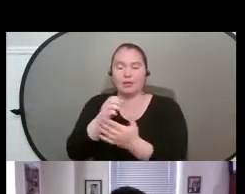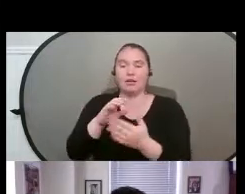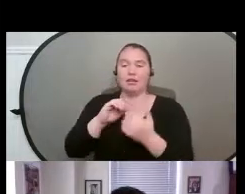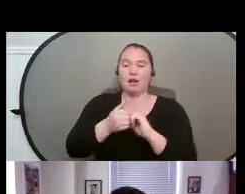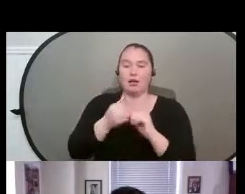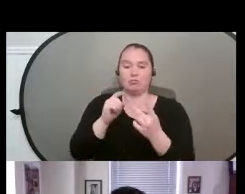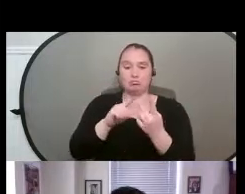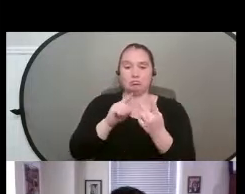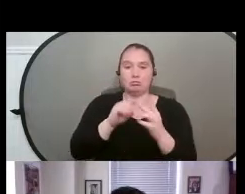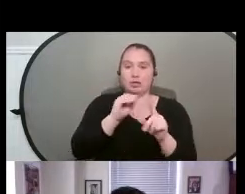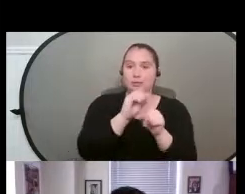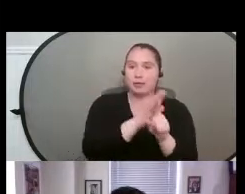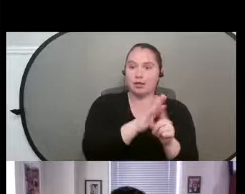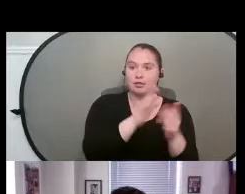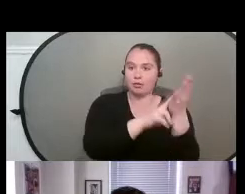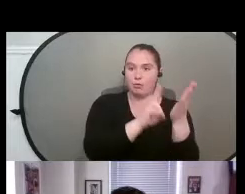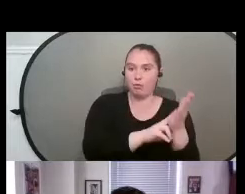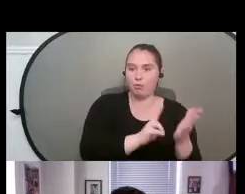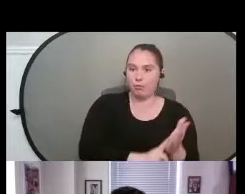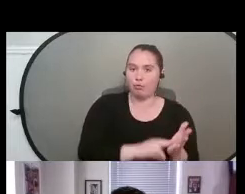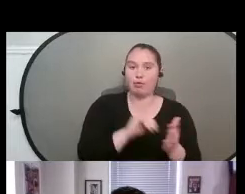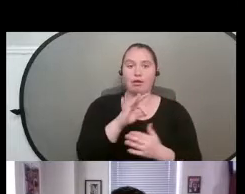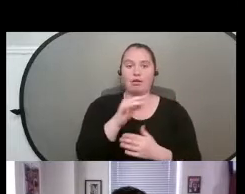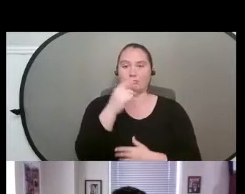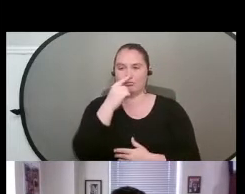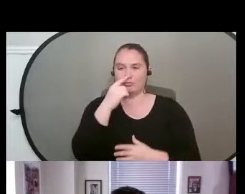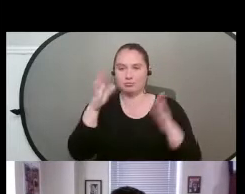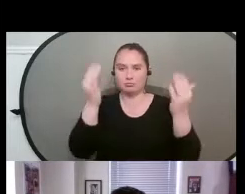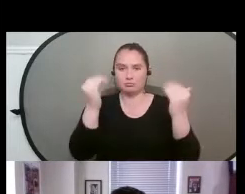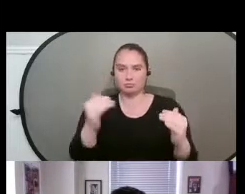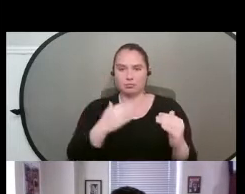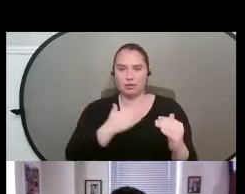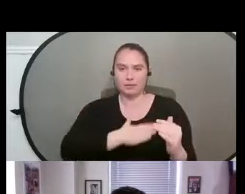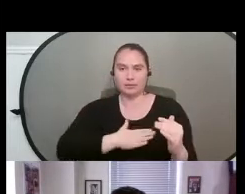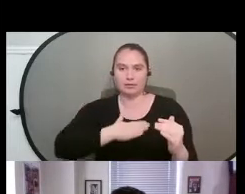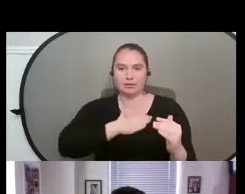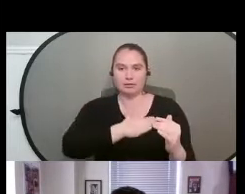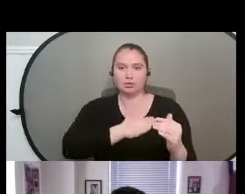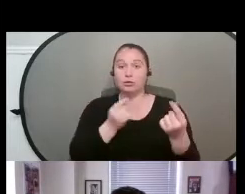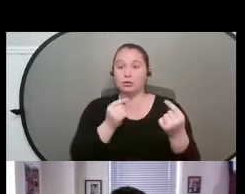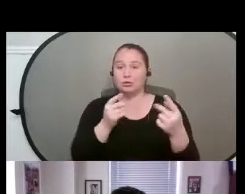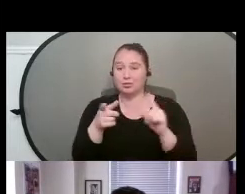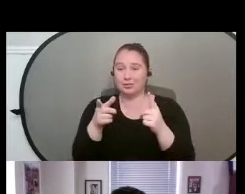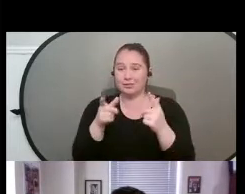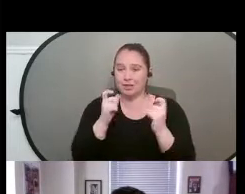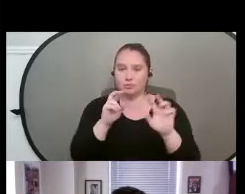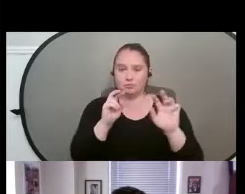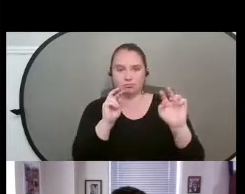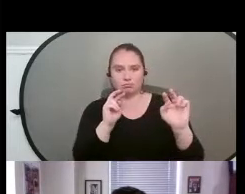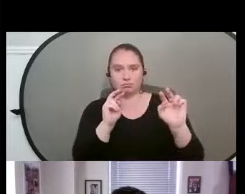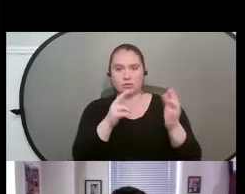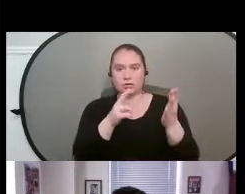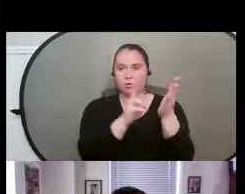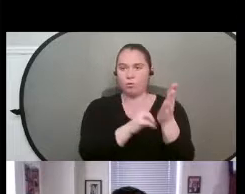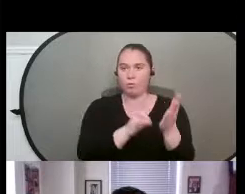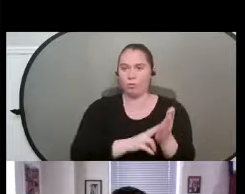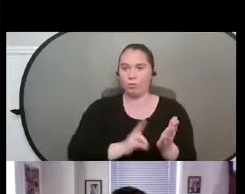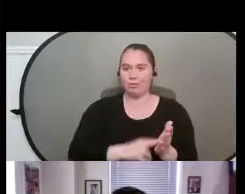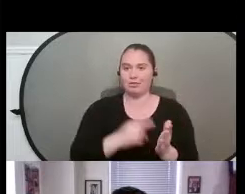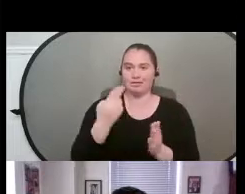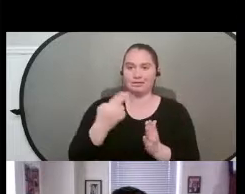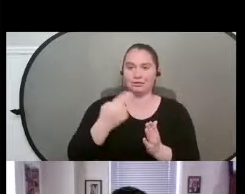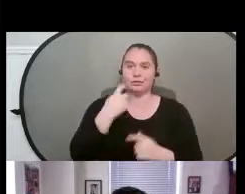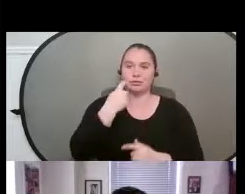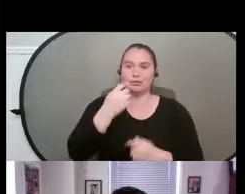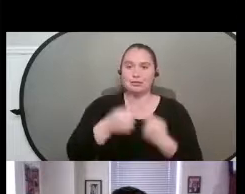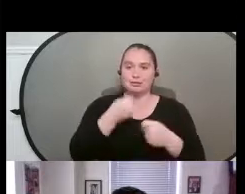start with the next slide. If you'll advance to the next slide. Just taking a quick look at the enrollment history for the last several years, you'll